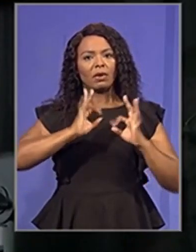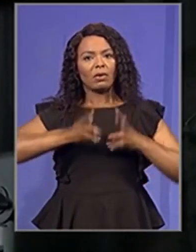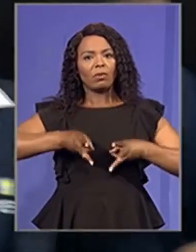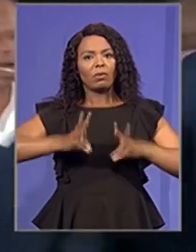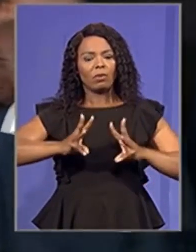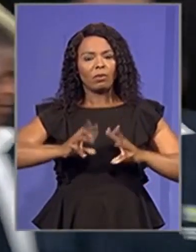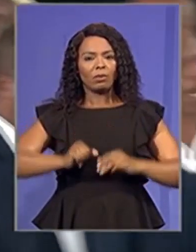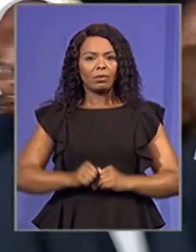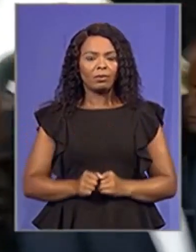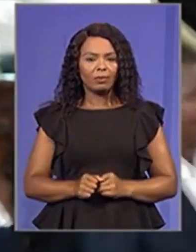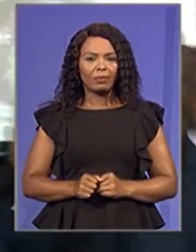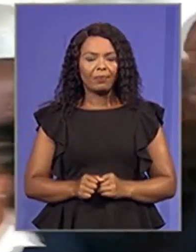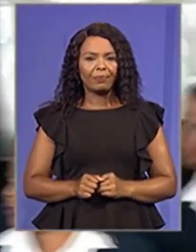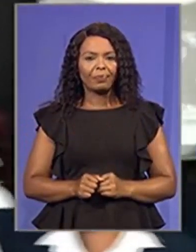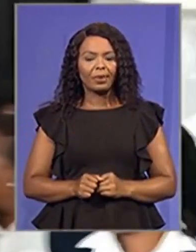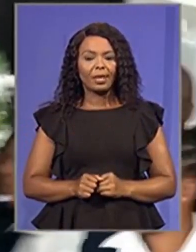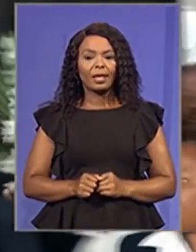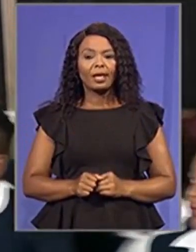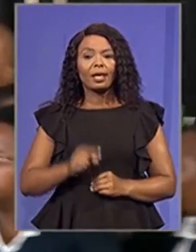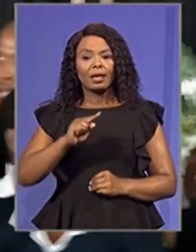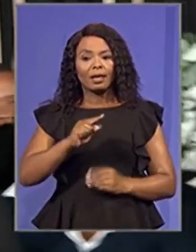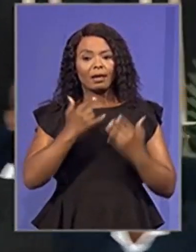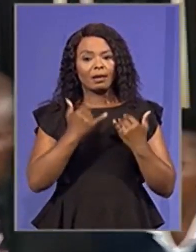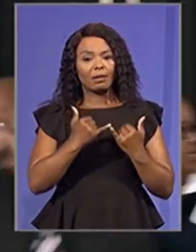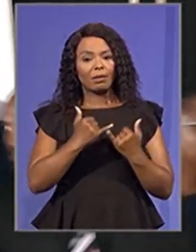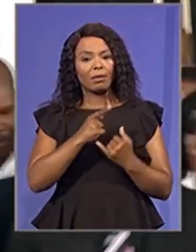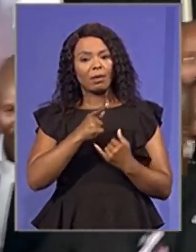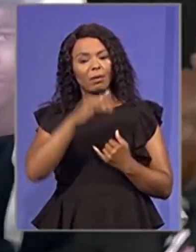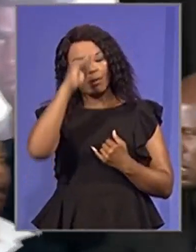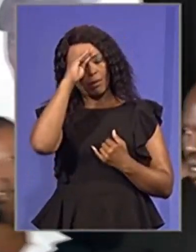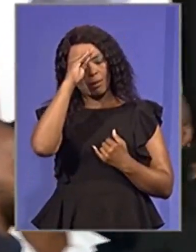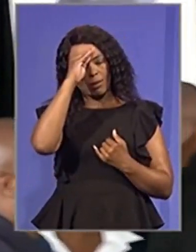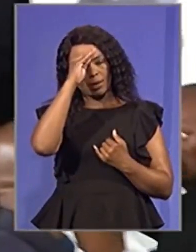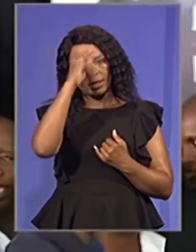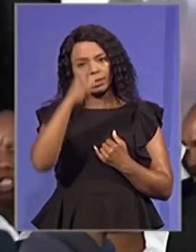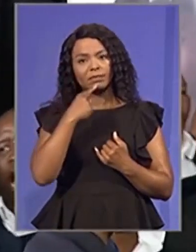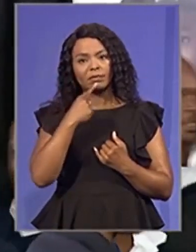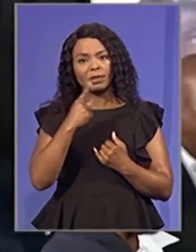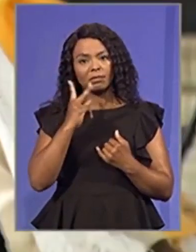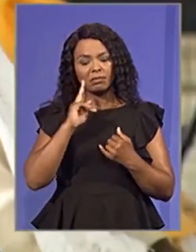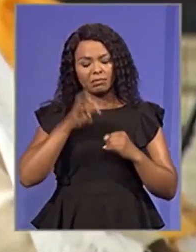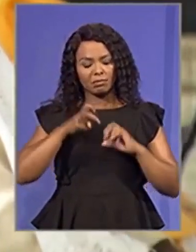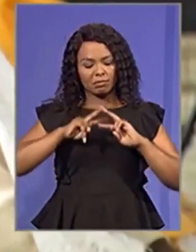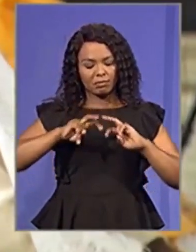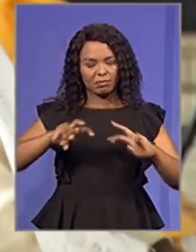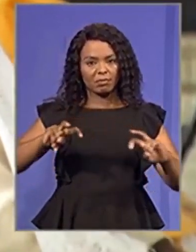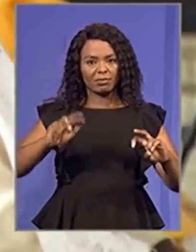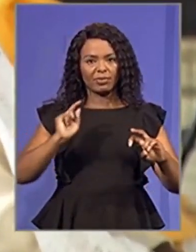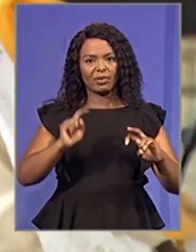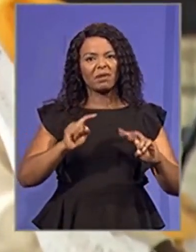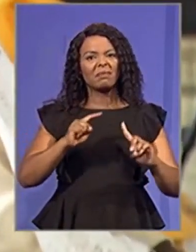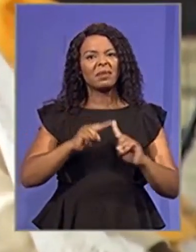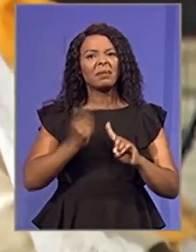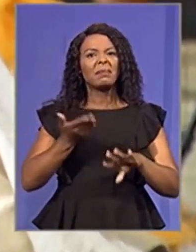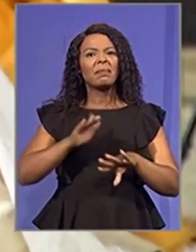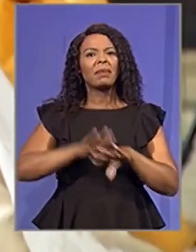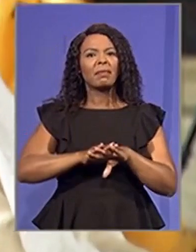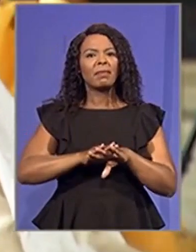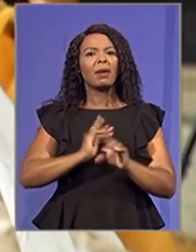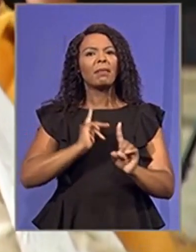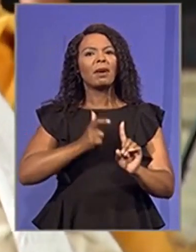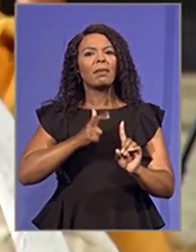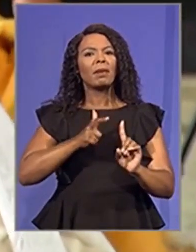imagine. Lefapha la sepolesa le theile sehlopha sa tshebetso ho fuputsa ka lefu la Vesele. The case not the